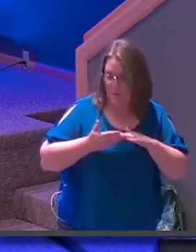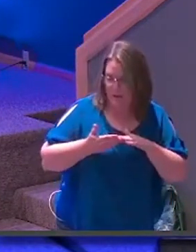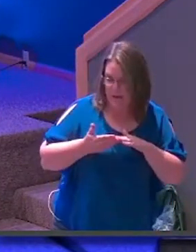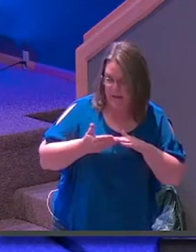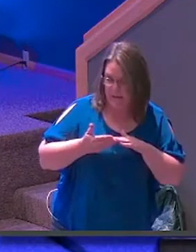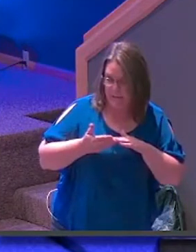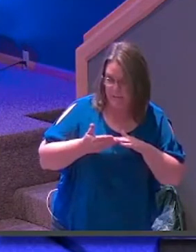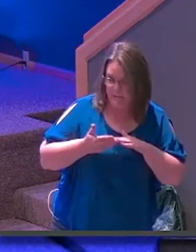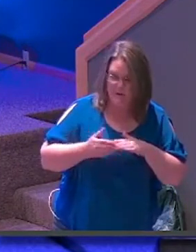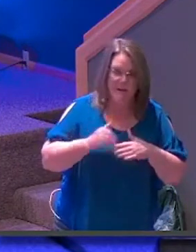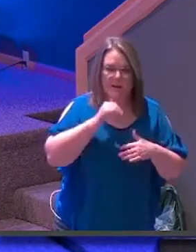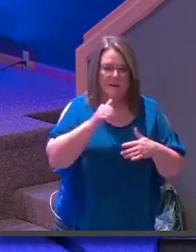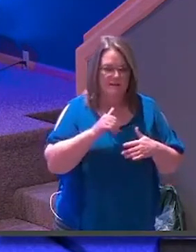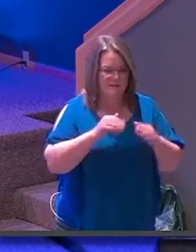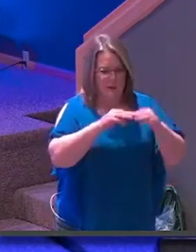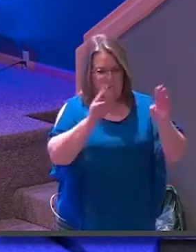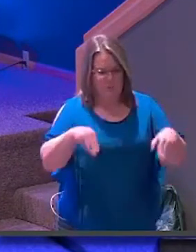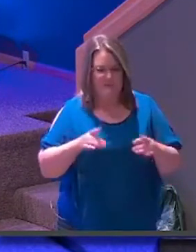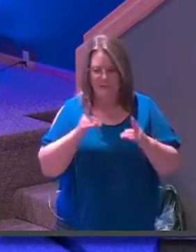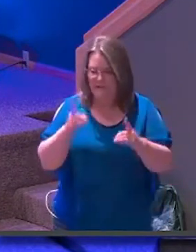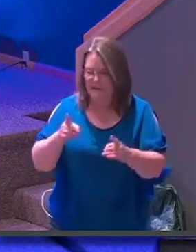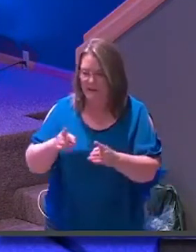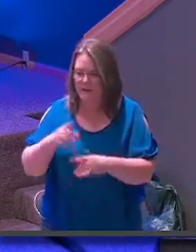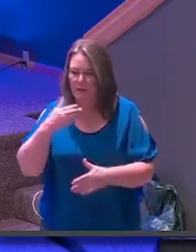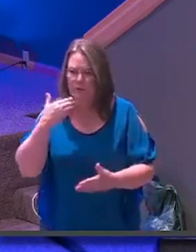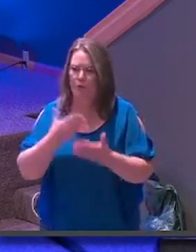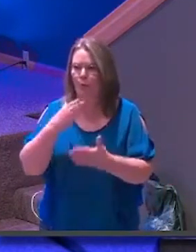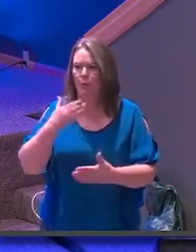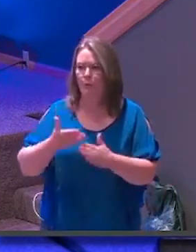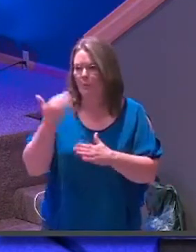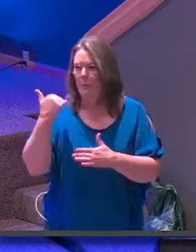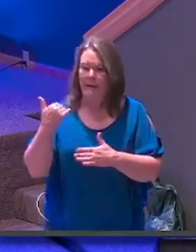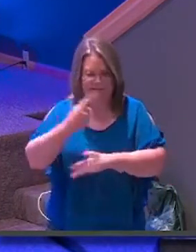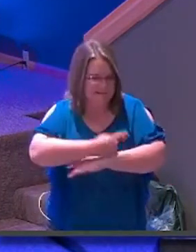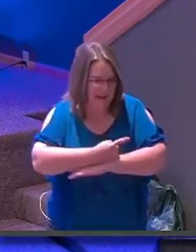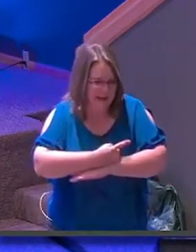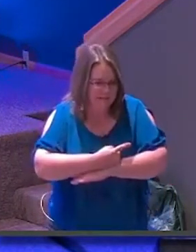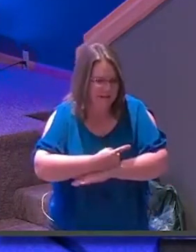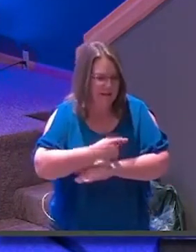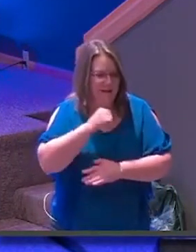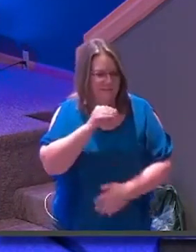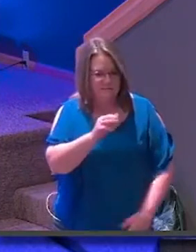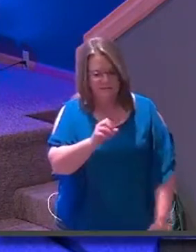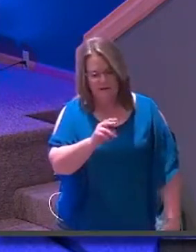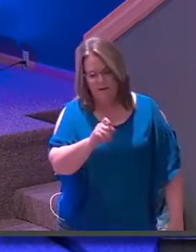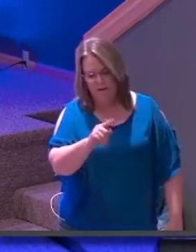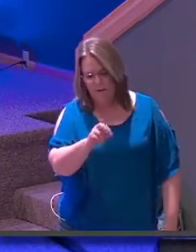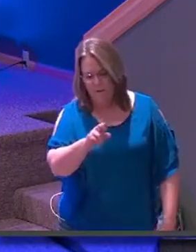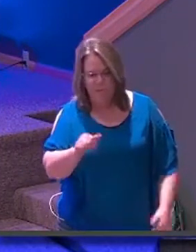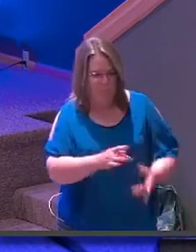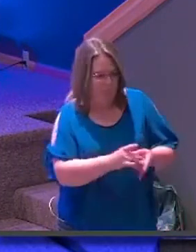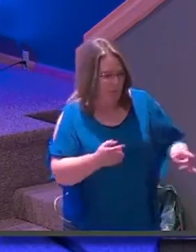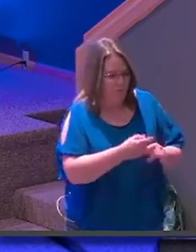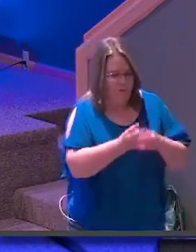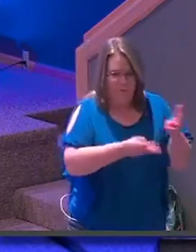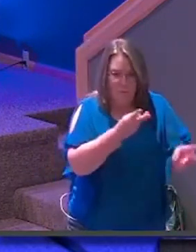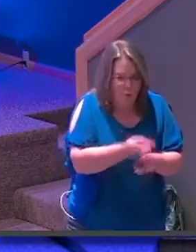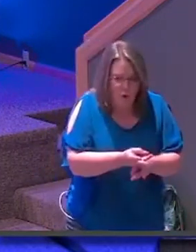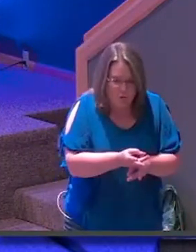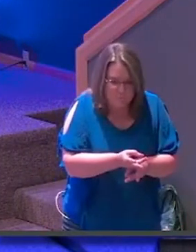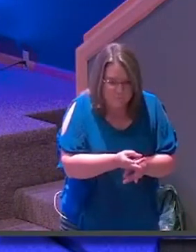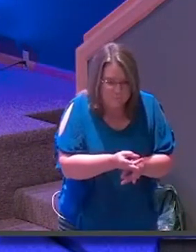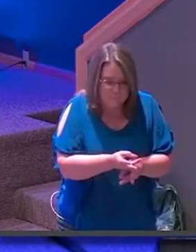not a museum dedicated to the good old days. It's not a monastery disengaged from the world around us. This